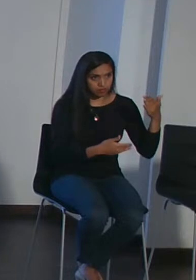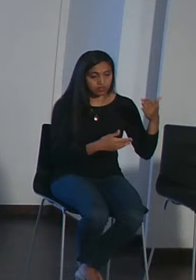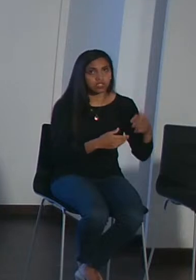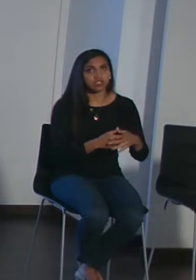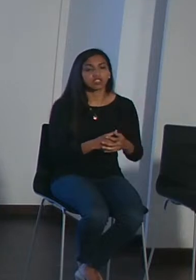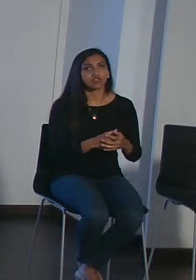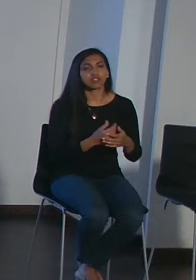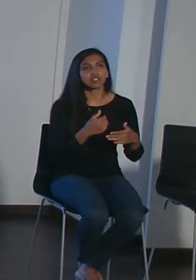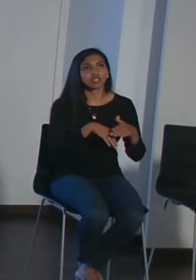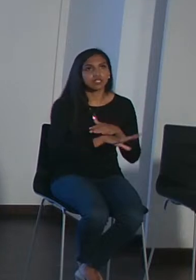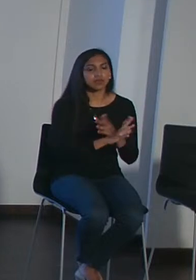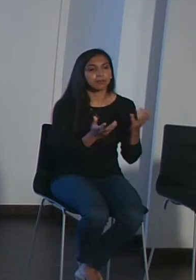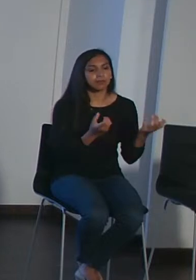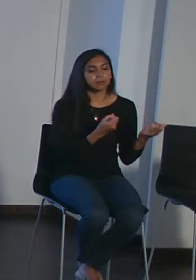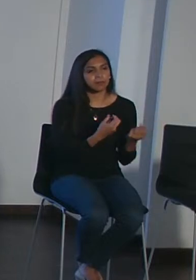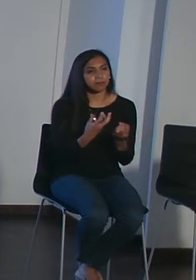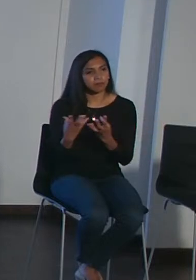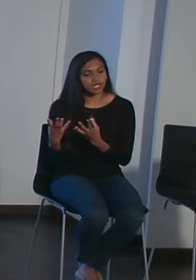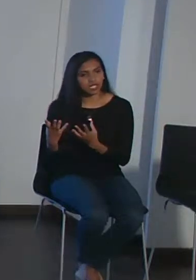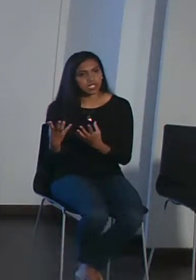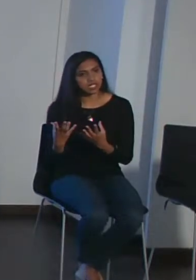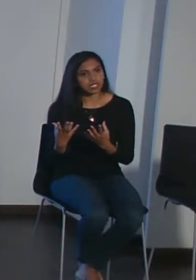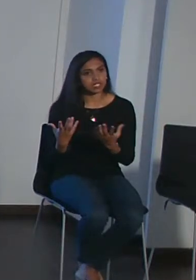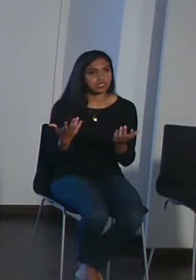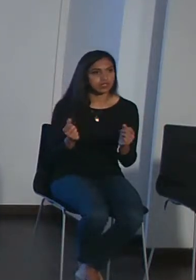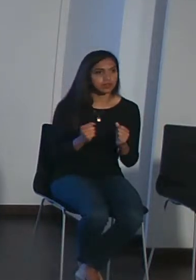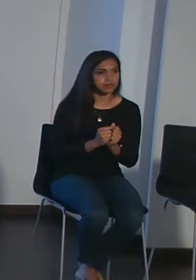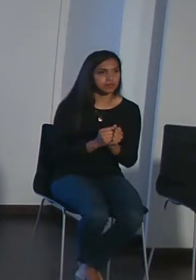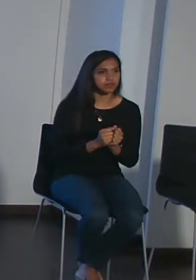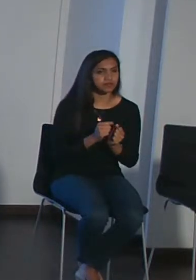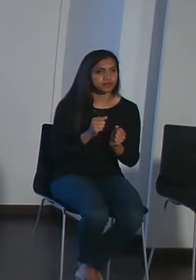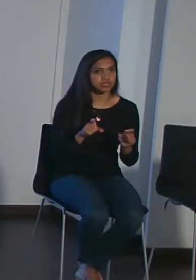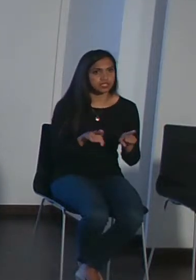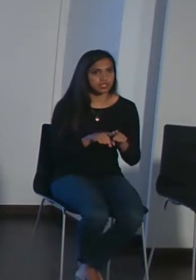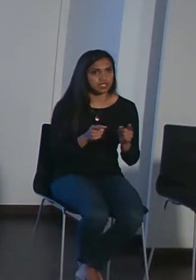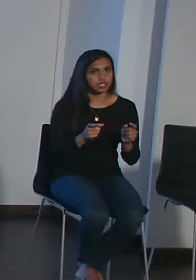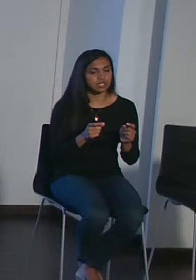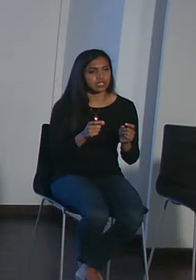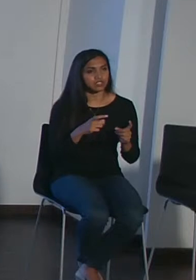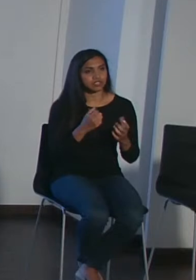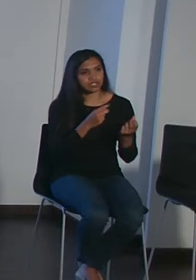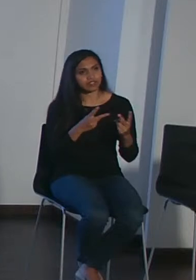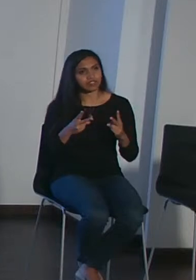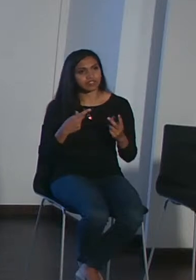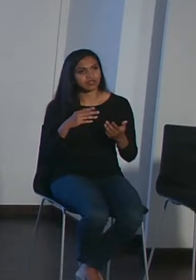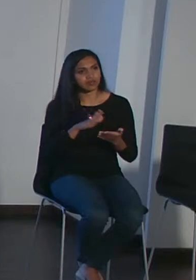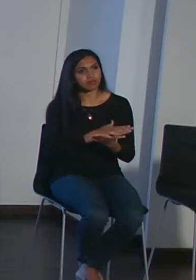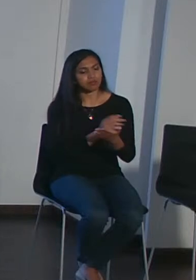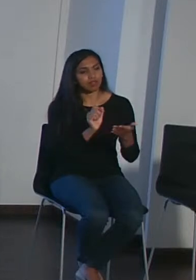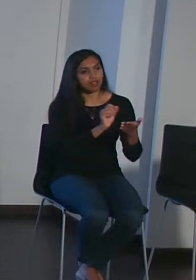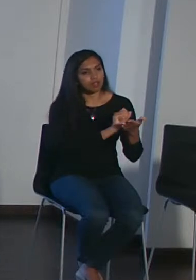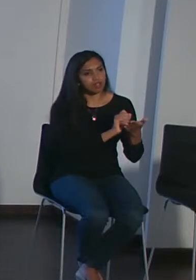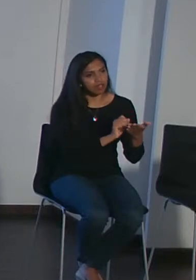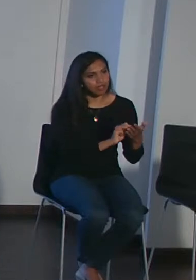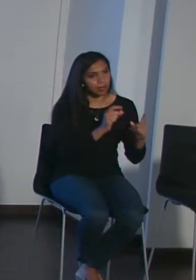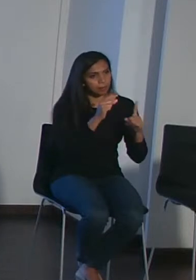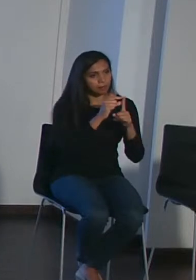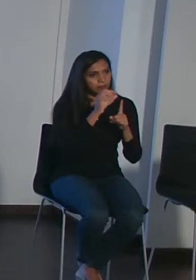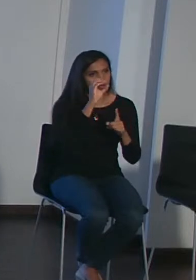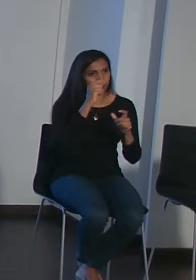was very radical stance against India mentioned in it. It's a poem, yeah. And